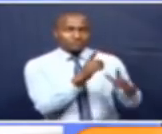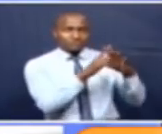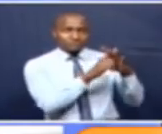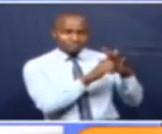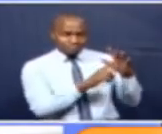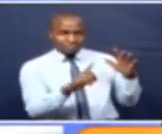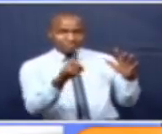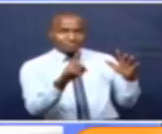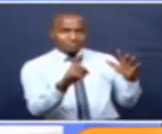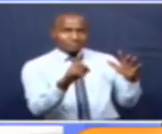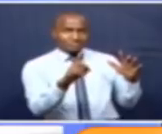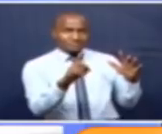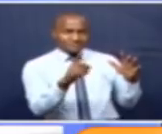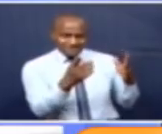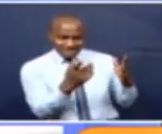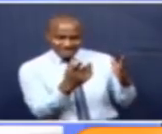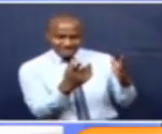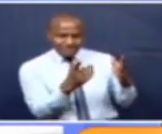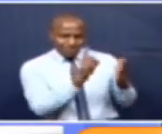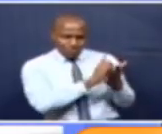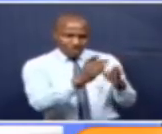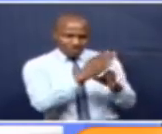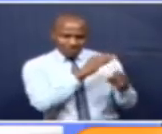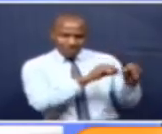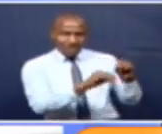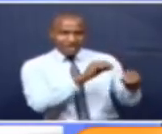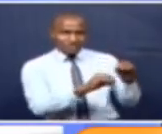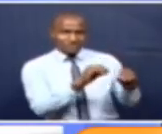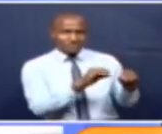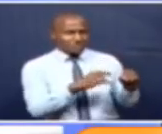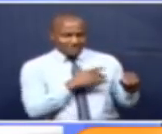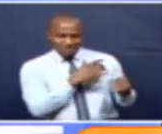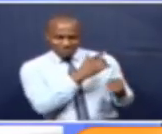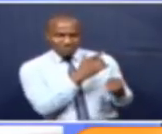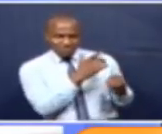to coincide just a week before the elections, what do you say?